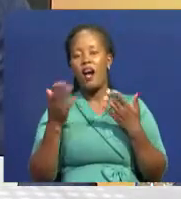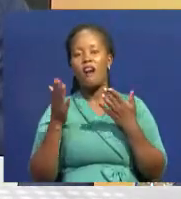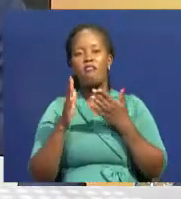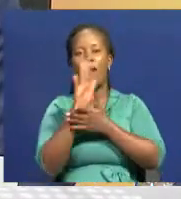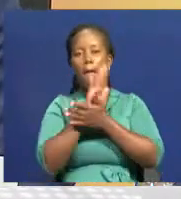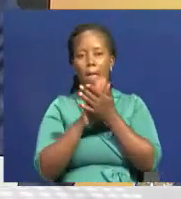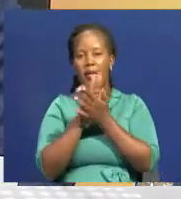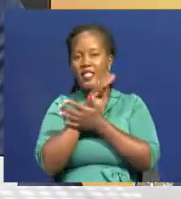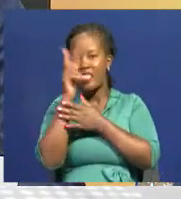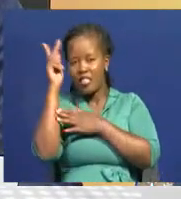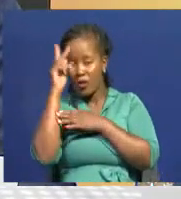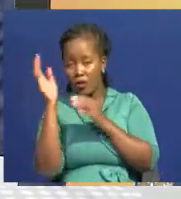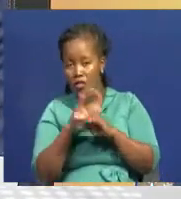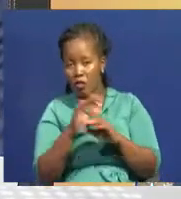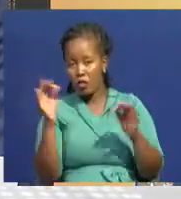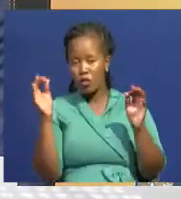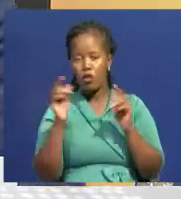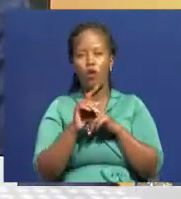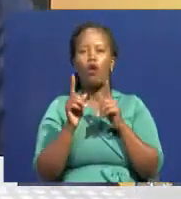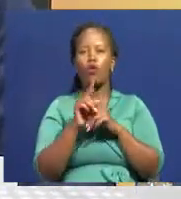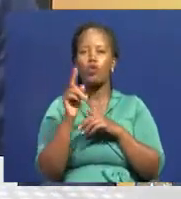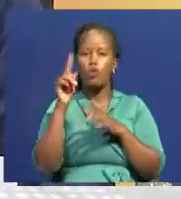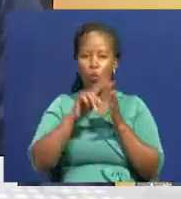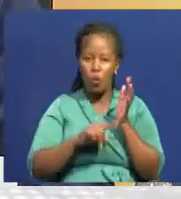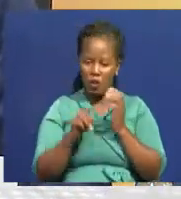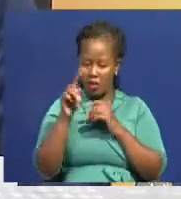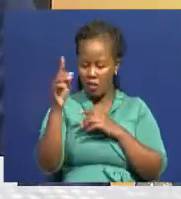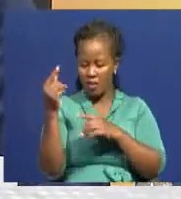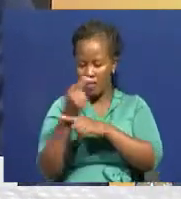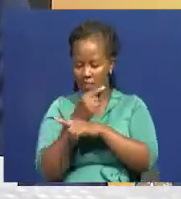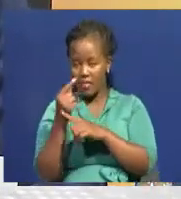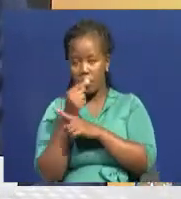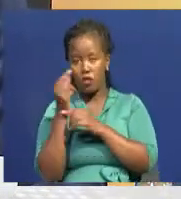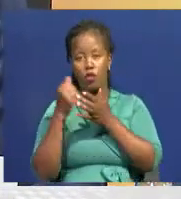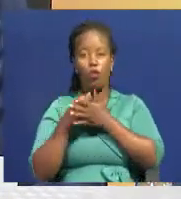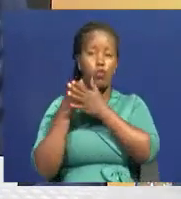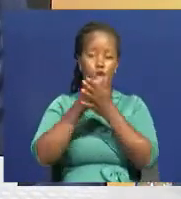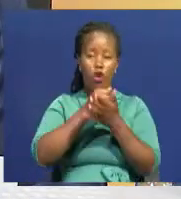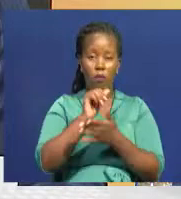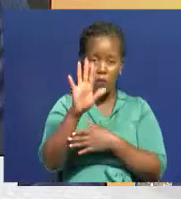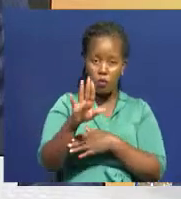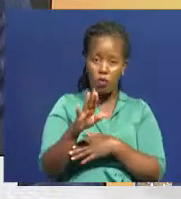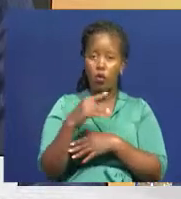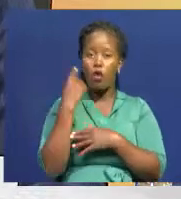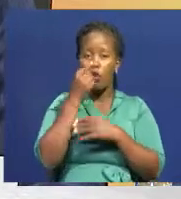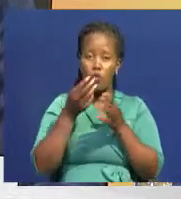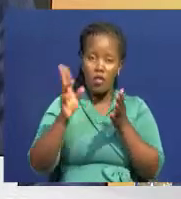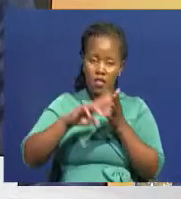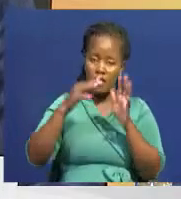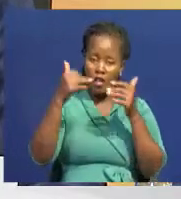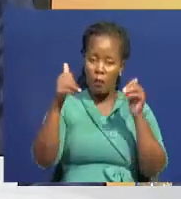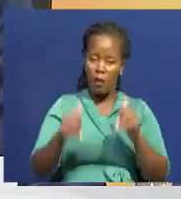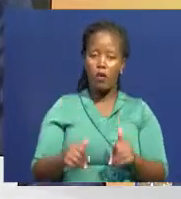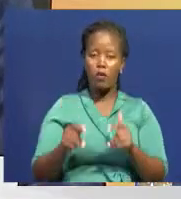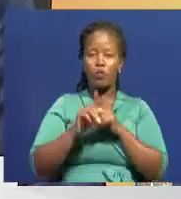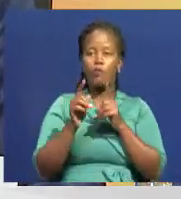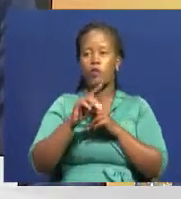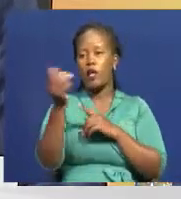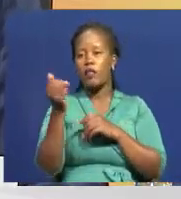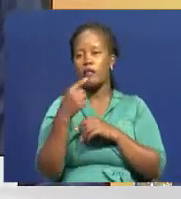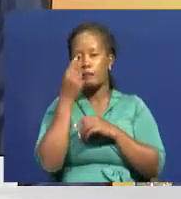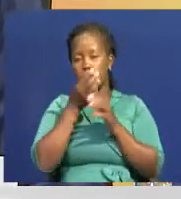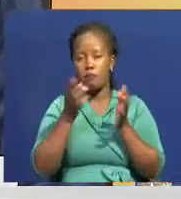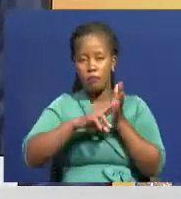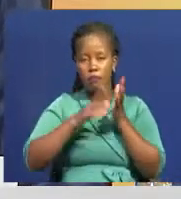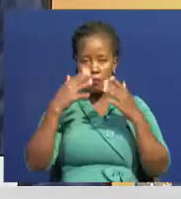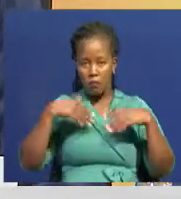basics? And what is the element that this course is going to bring to them, to the unregistered and to the registered. Let me tell you,